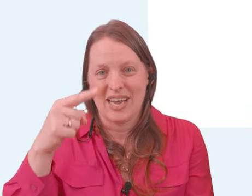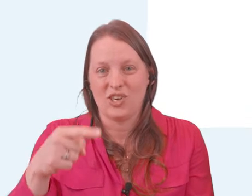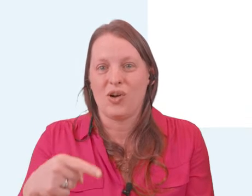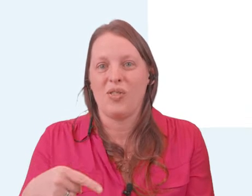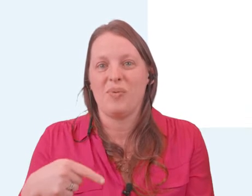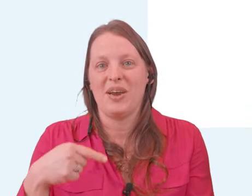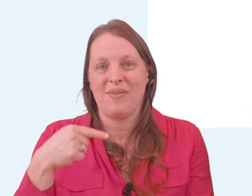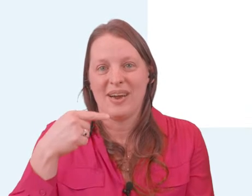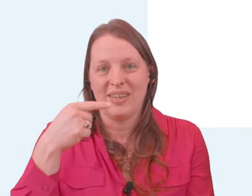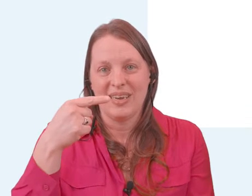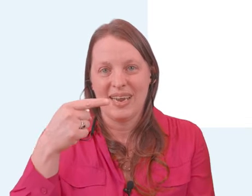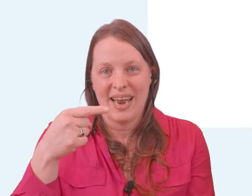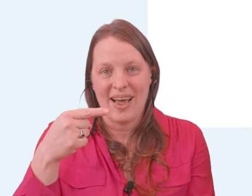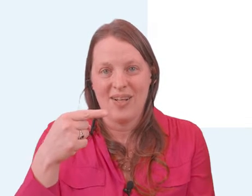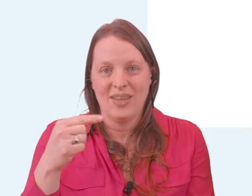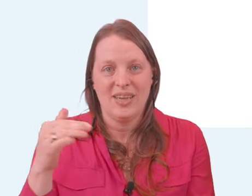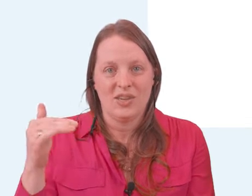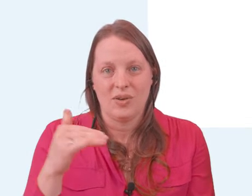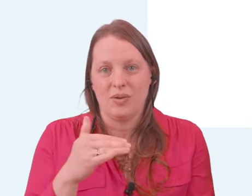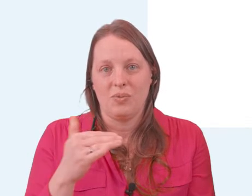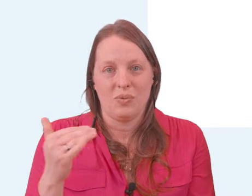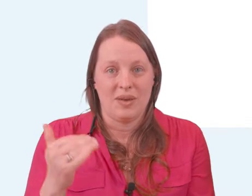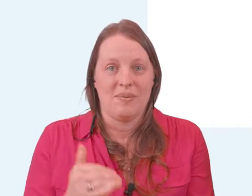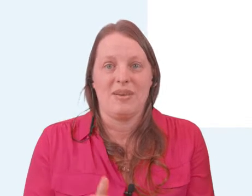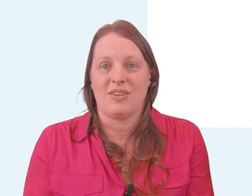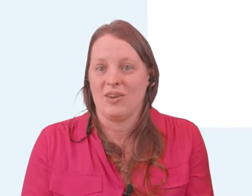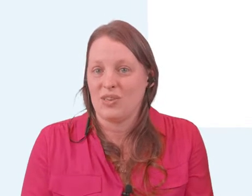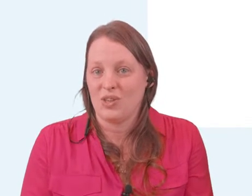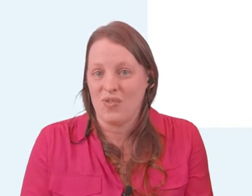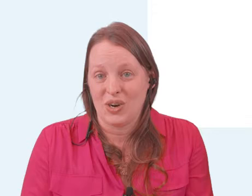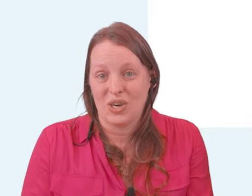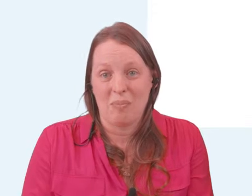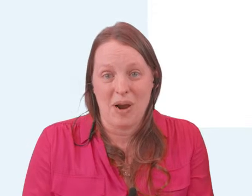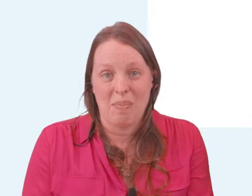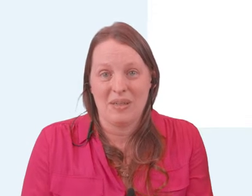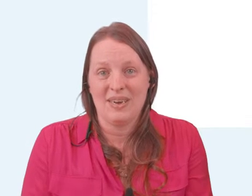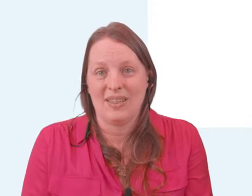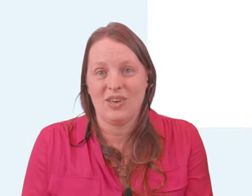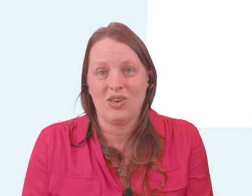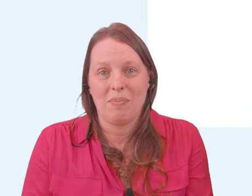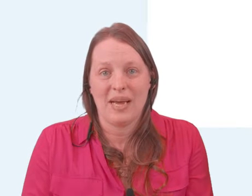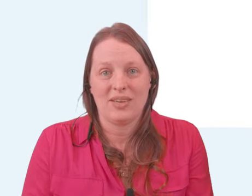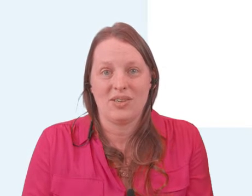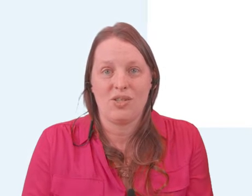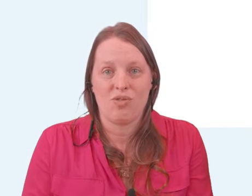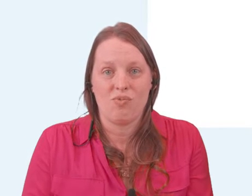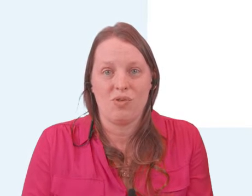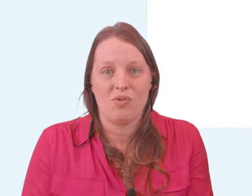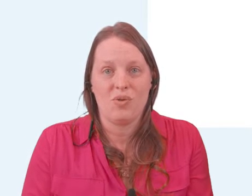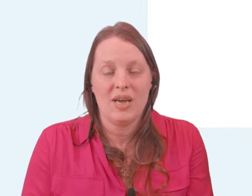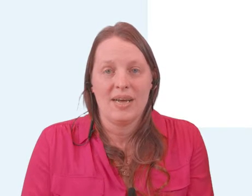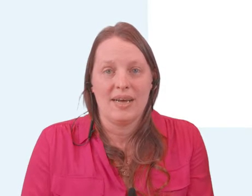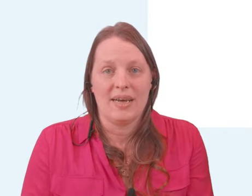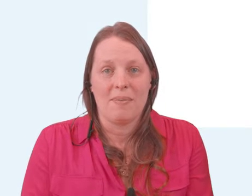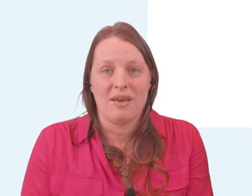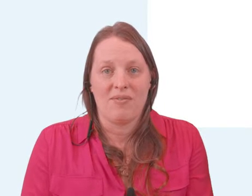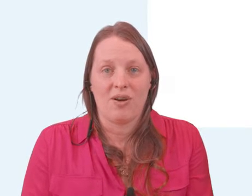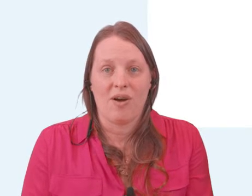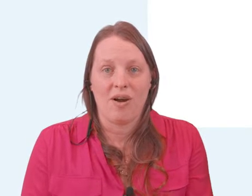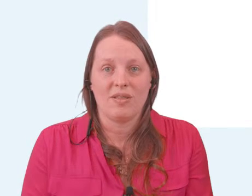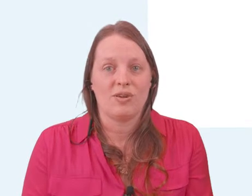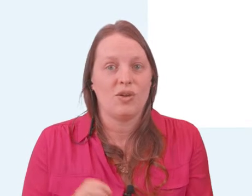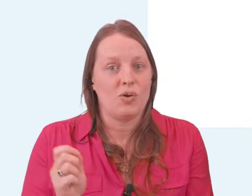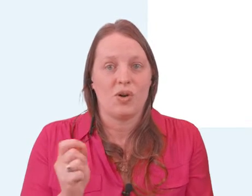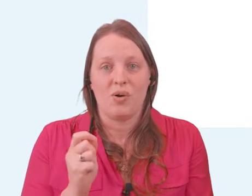it is attached all the way around on the canal. So as long as it's functioning properly, nothing should pass through if